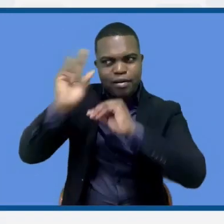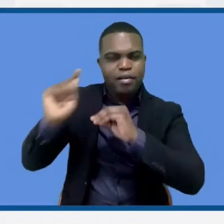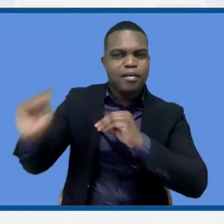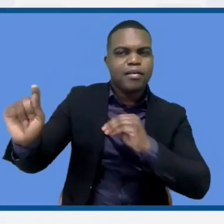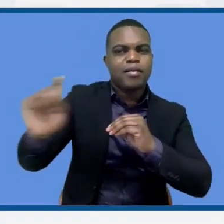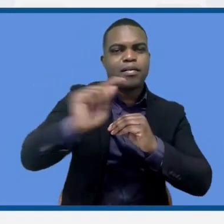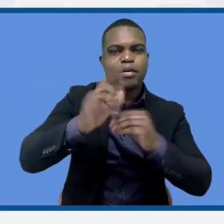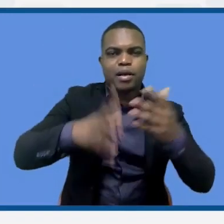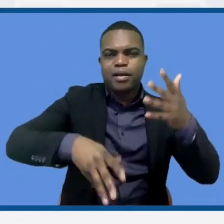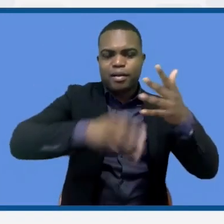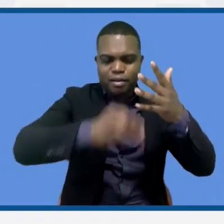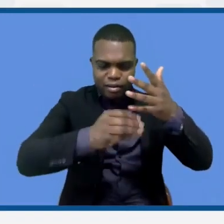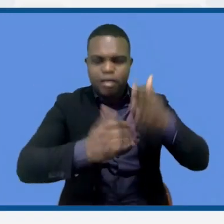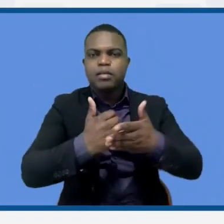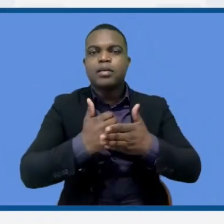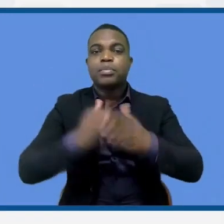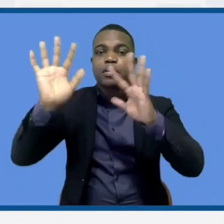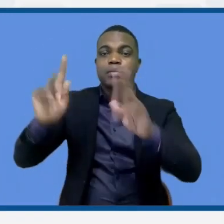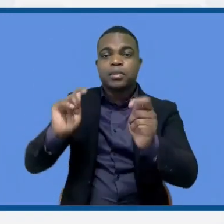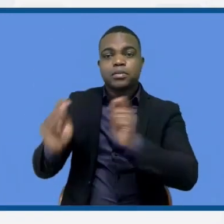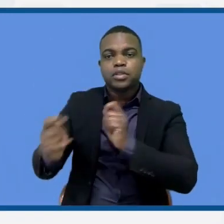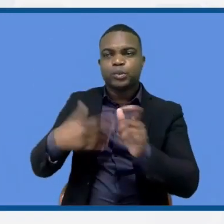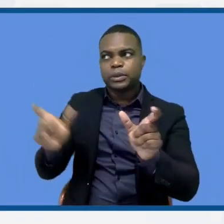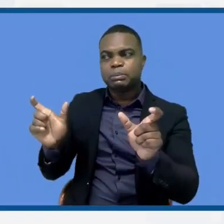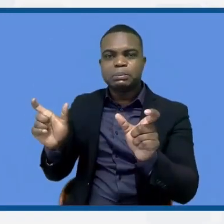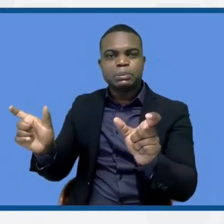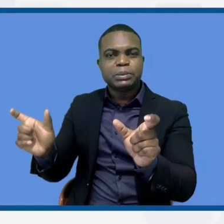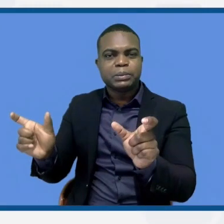presentation, of course, we wanted to